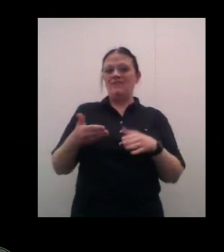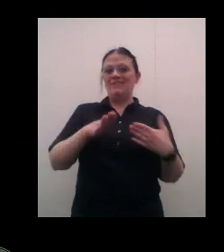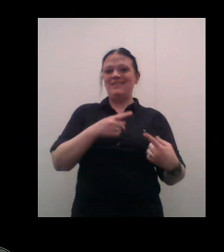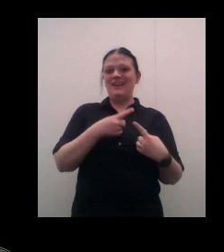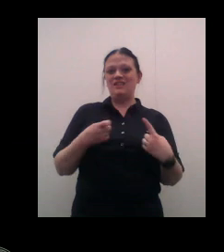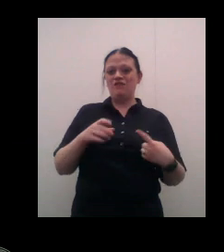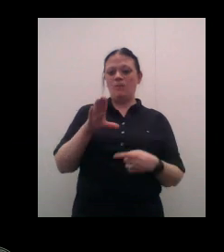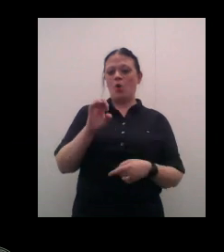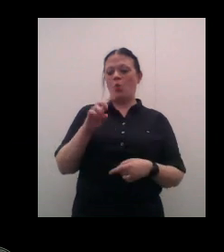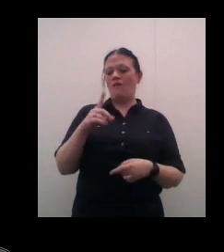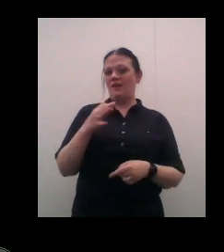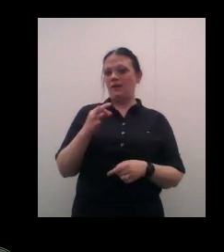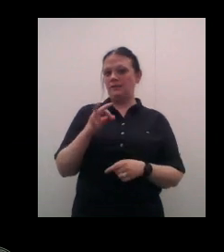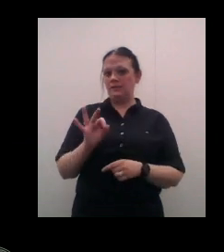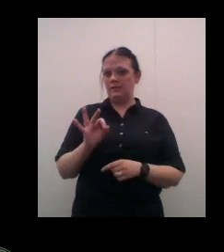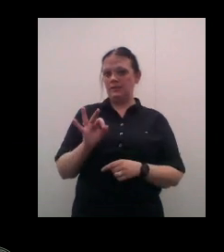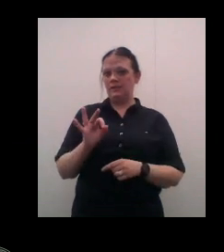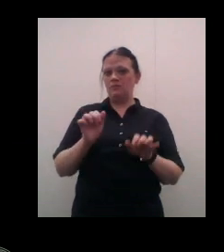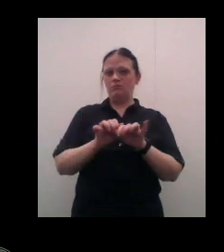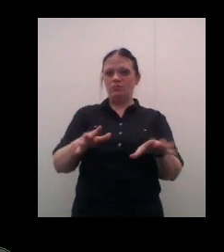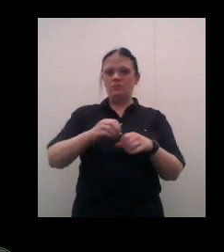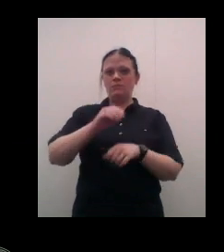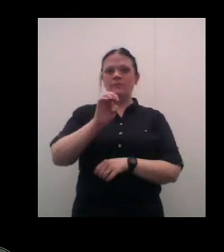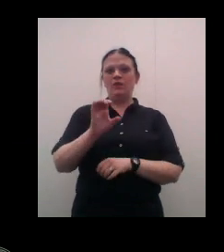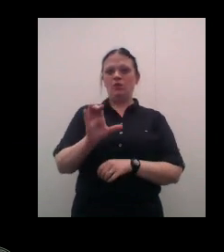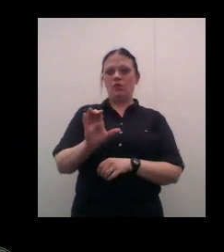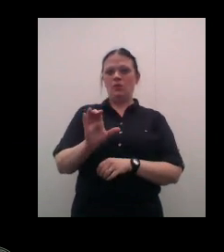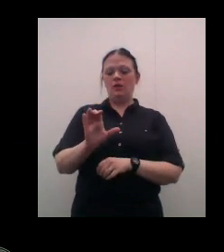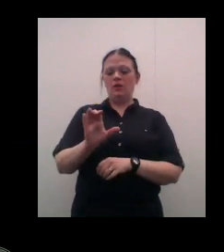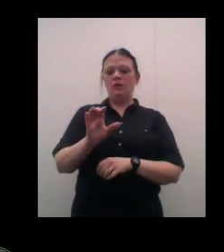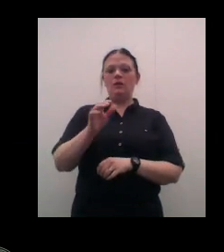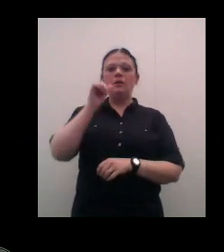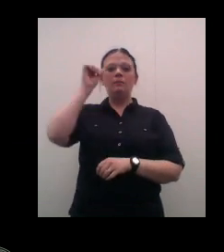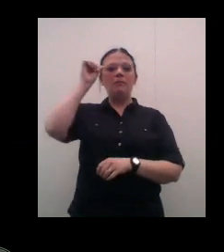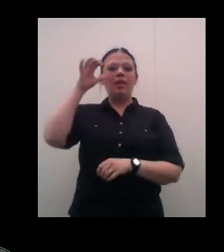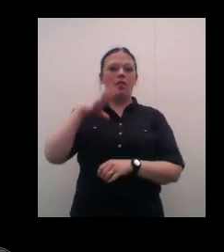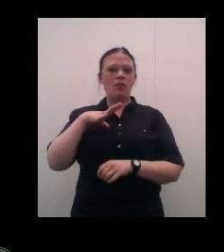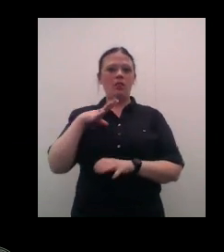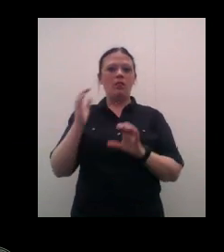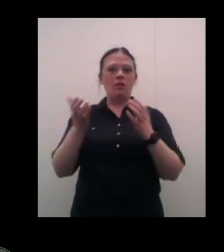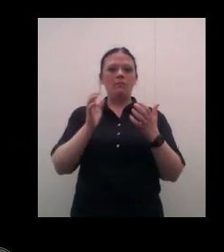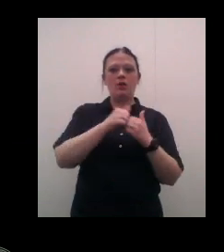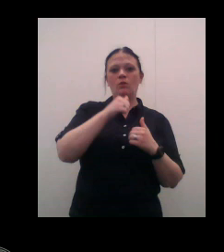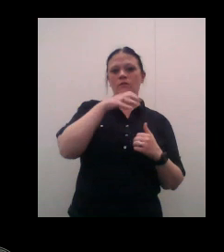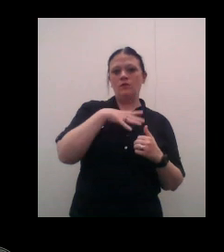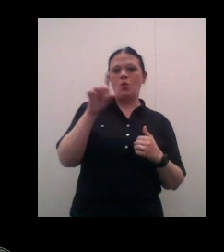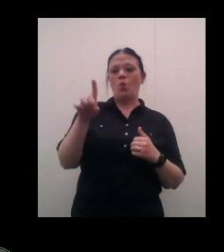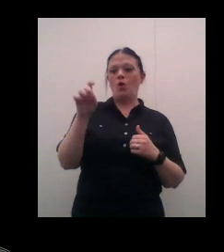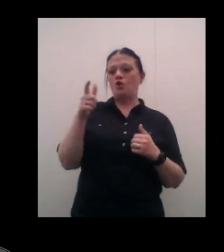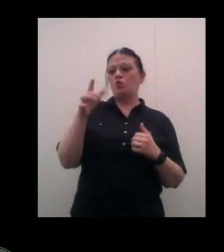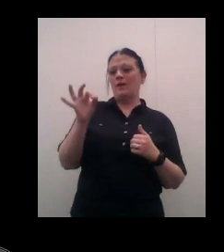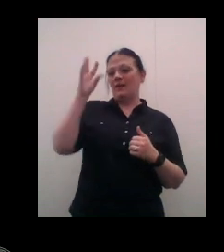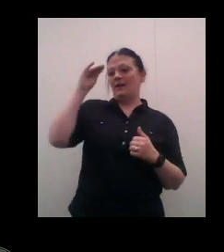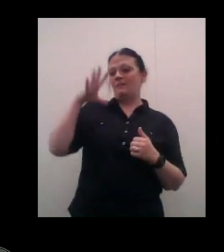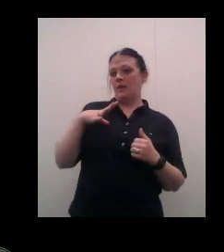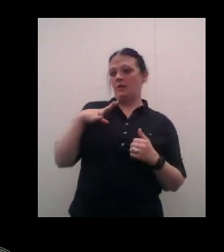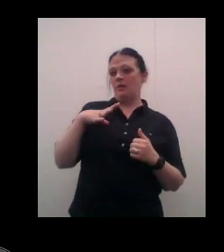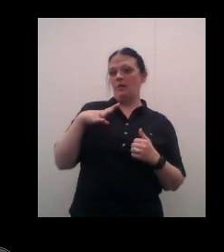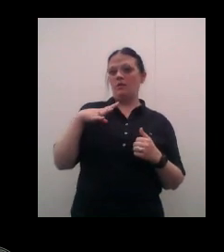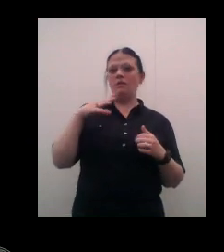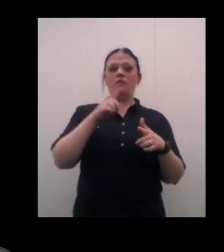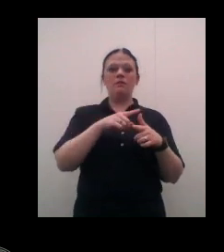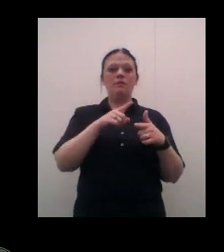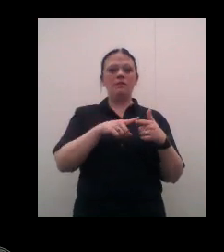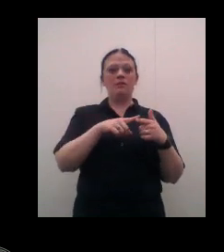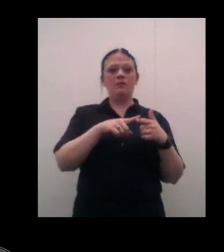of the COVID-19 outbreak in Erie County are male as compared to females, 129 males, 118 females, and as